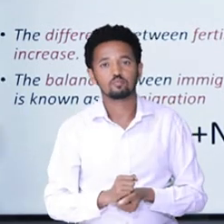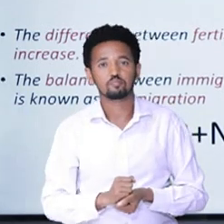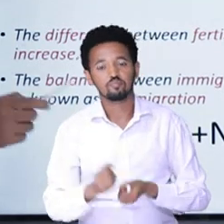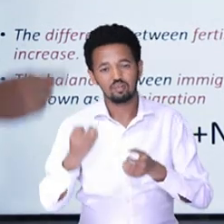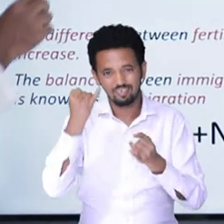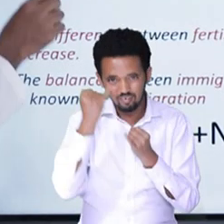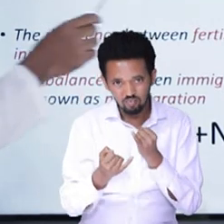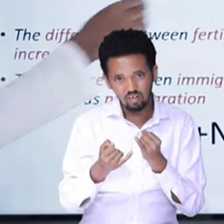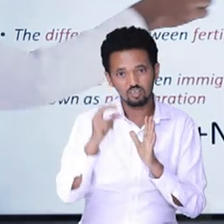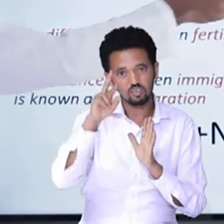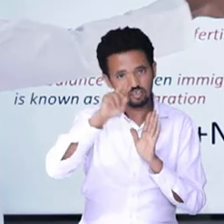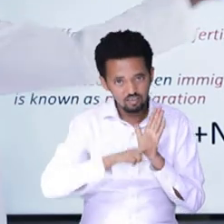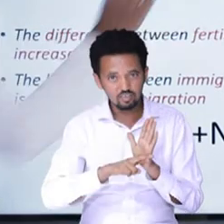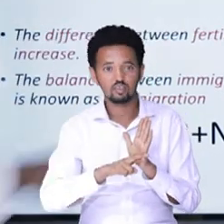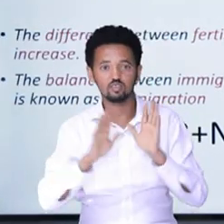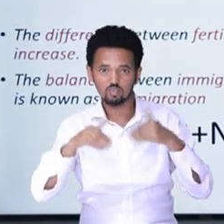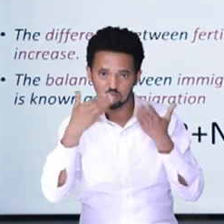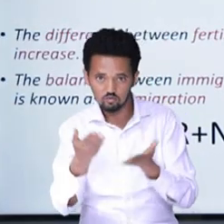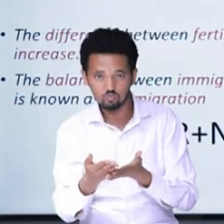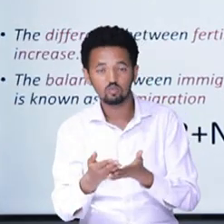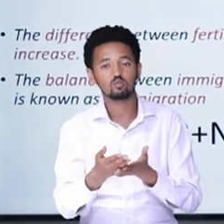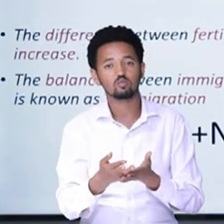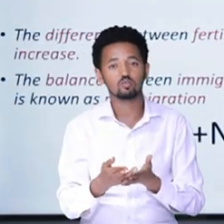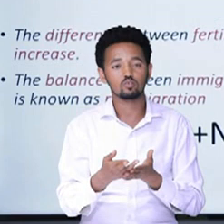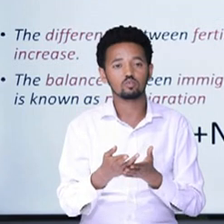The final result of this formula gives us growth rate.